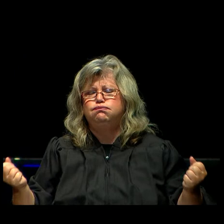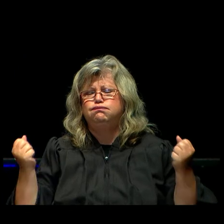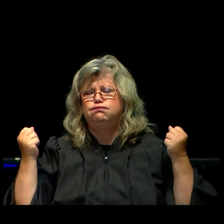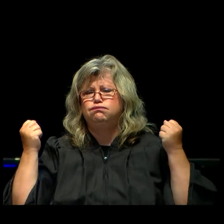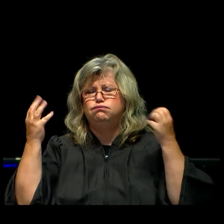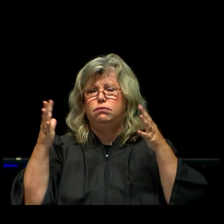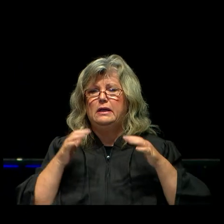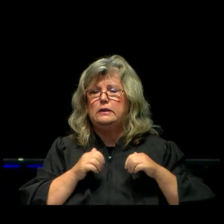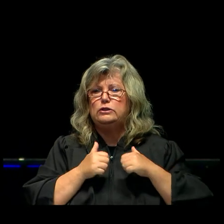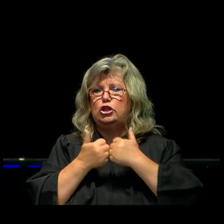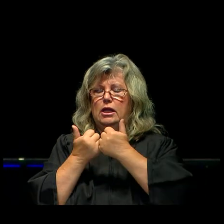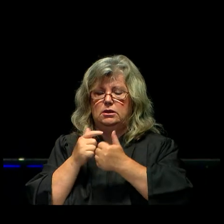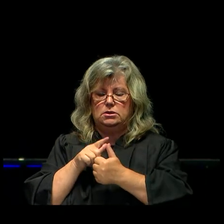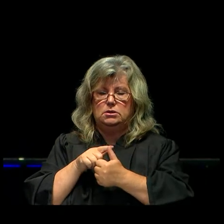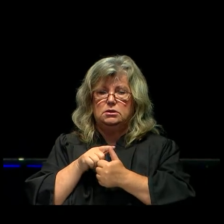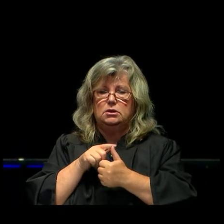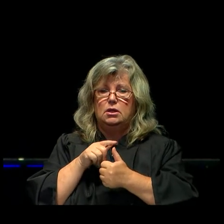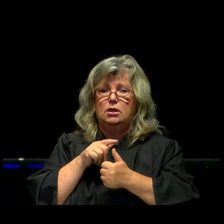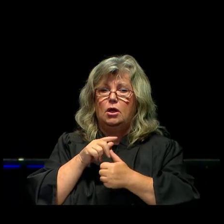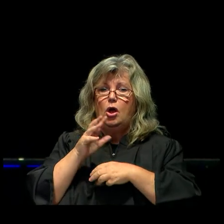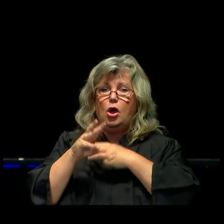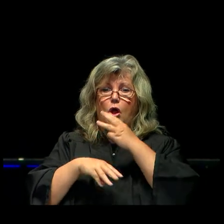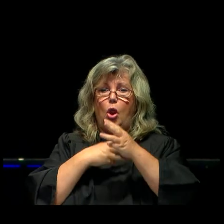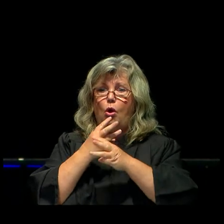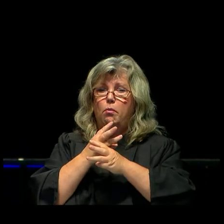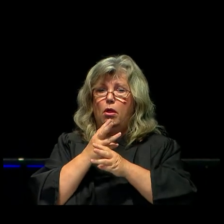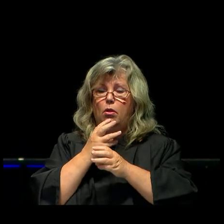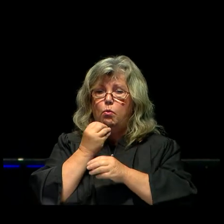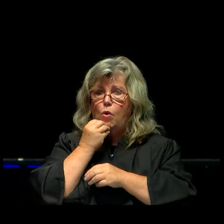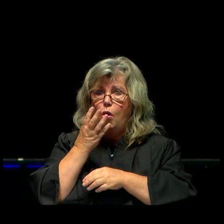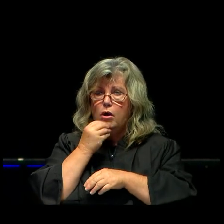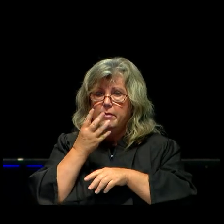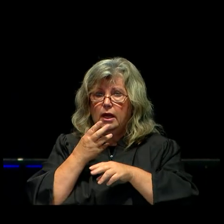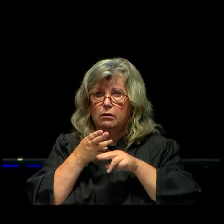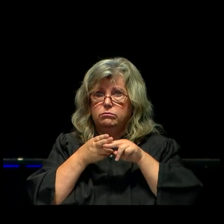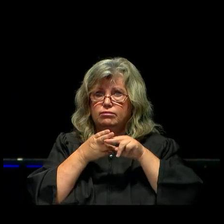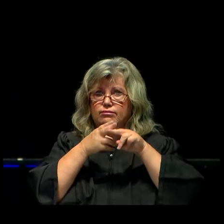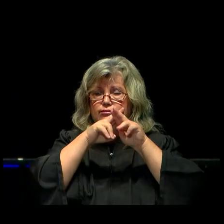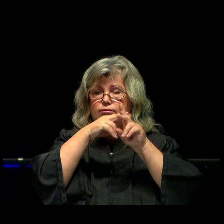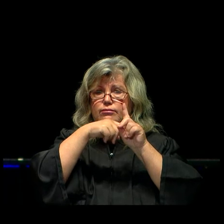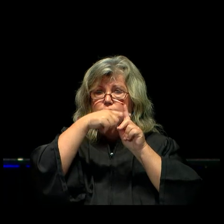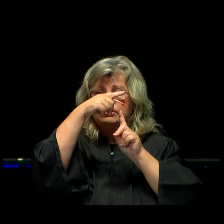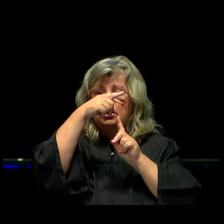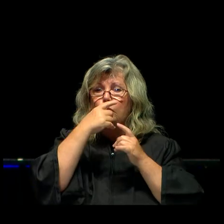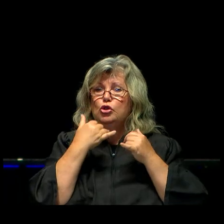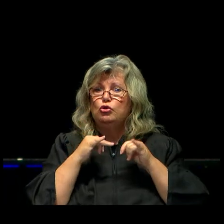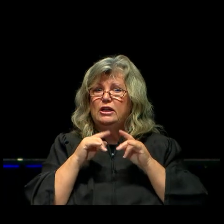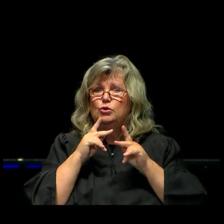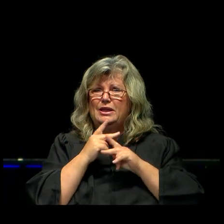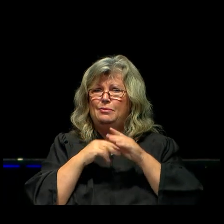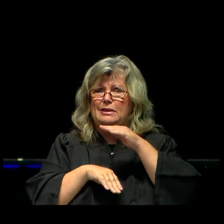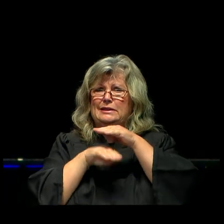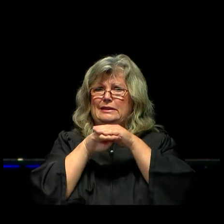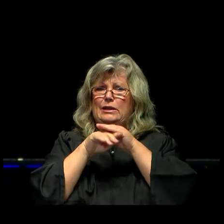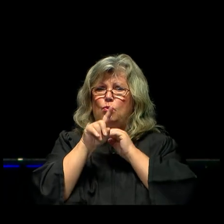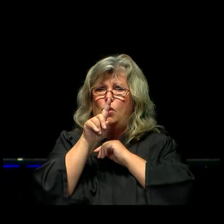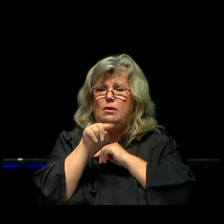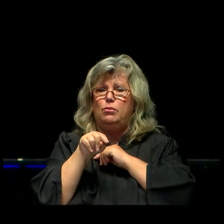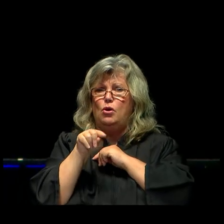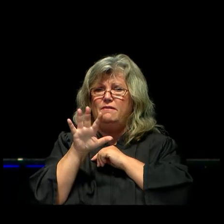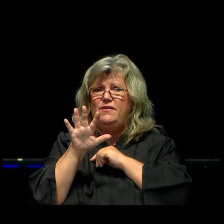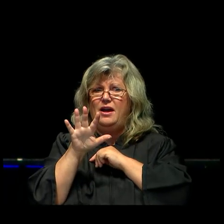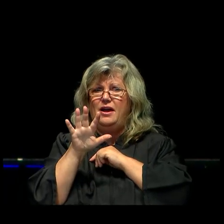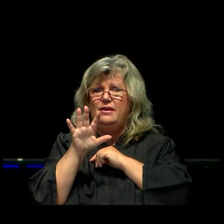We're facing global warming. We're looking at trying to hold the world at 1.5 degrees C above